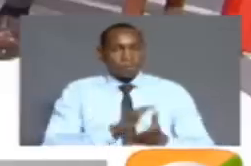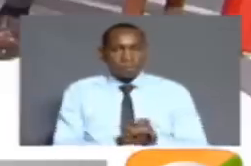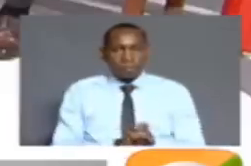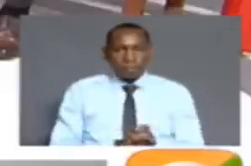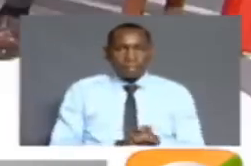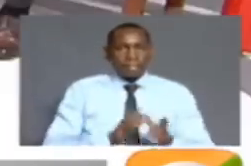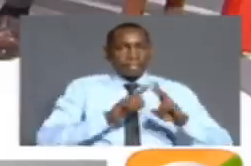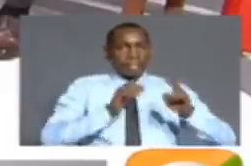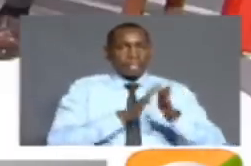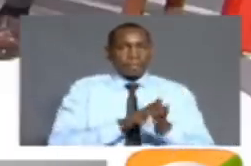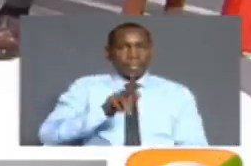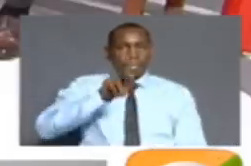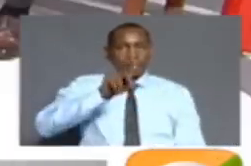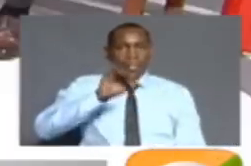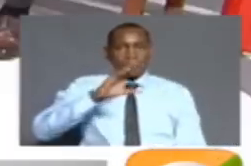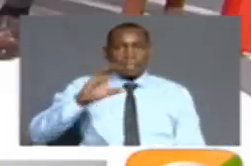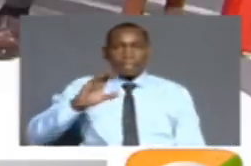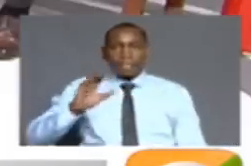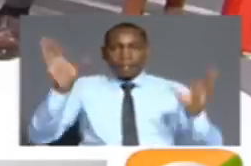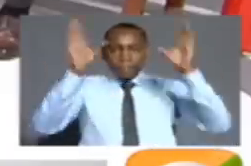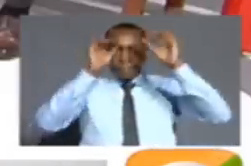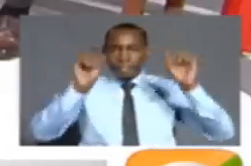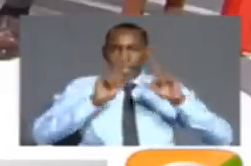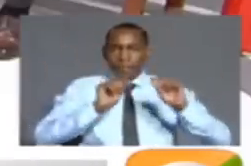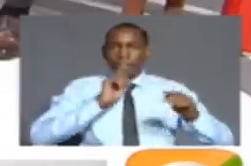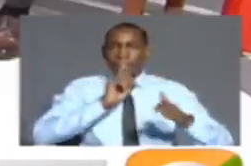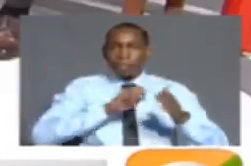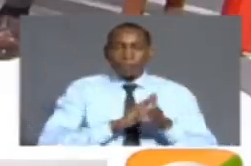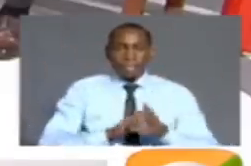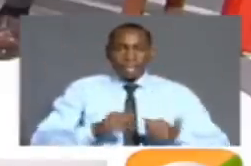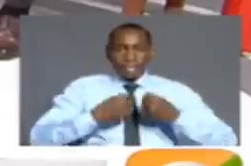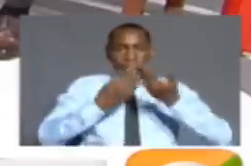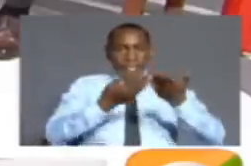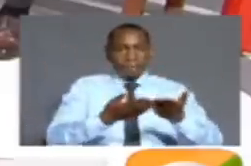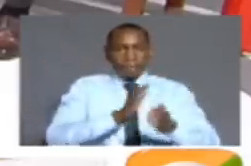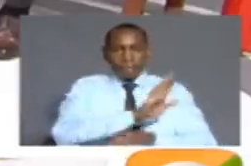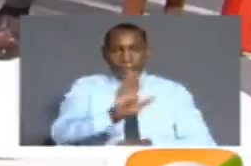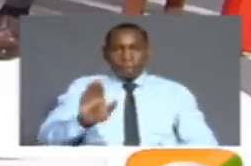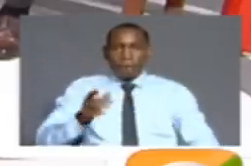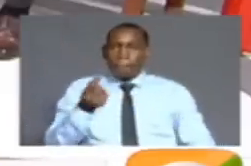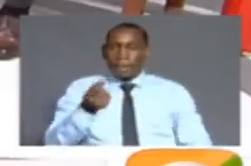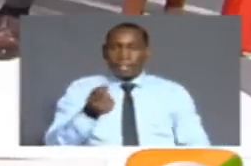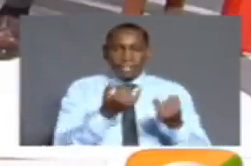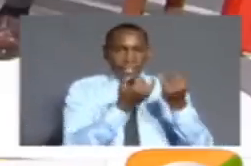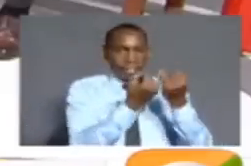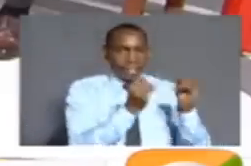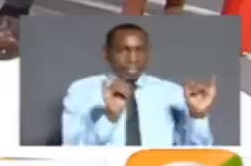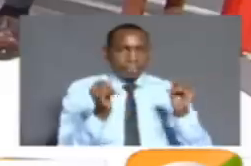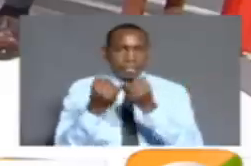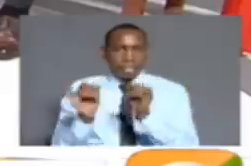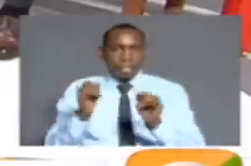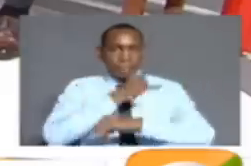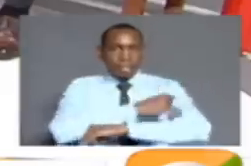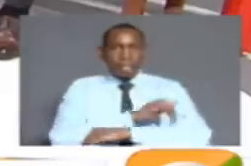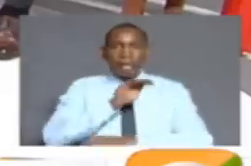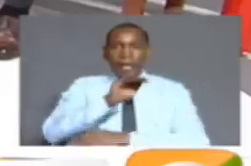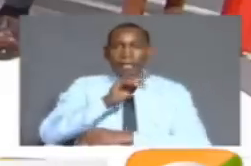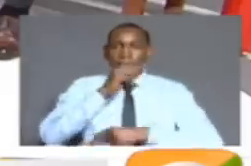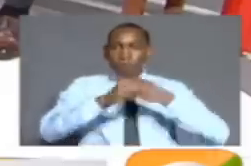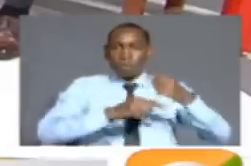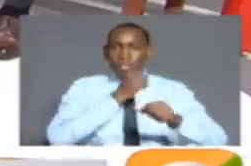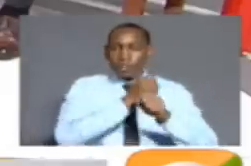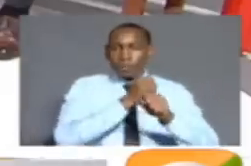even with KICC. What did the president say? I have given you guys money, the independent institution. I've asked you to go ahead and do that